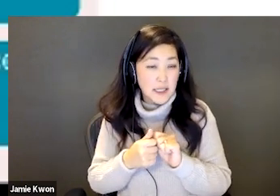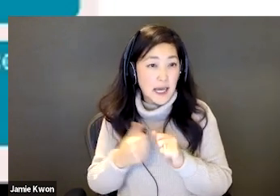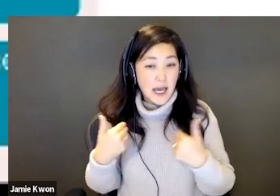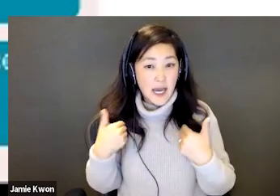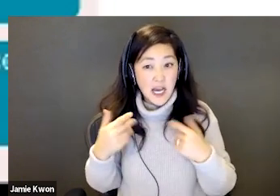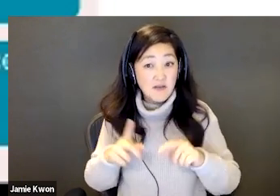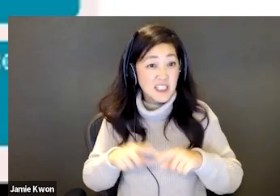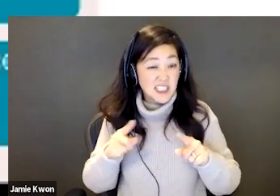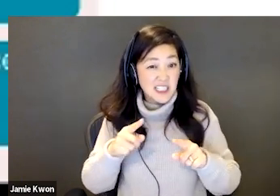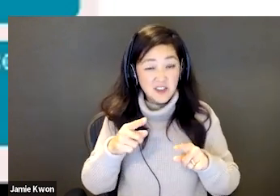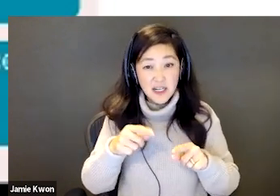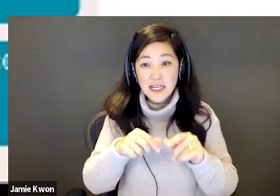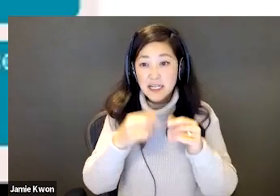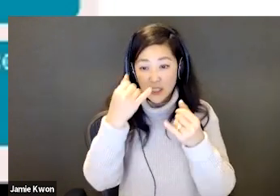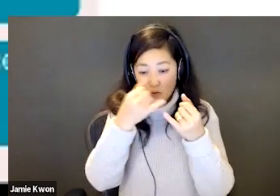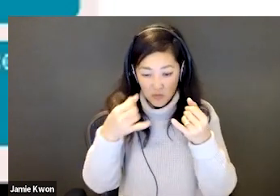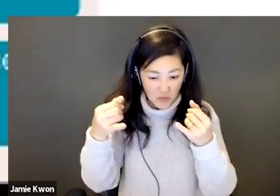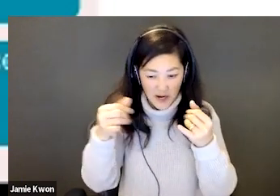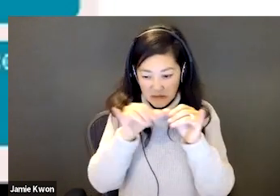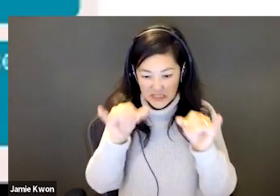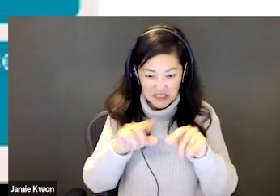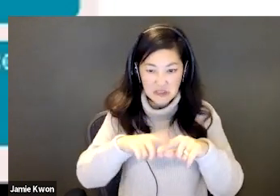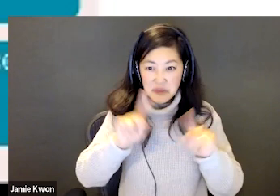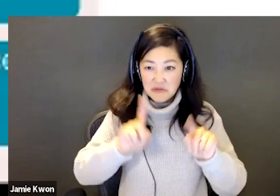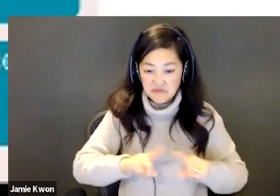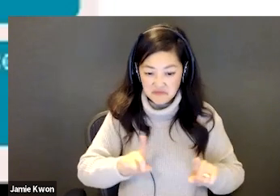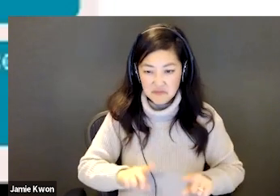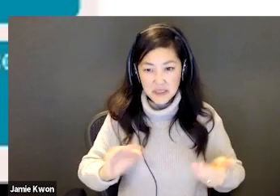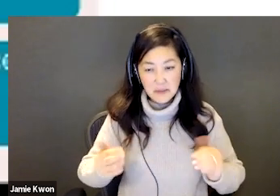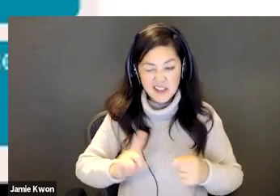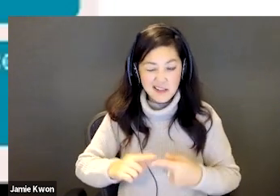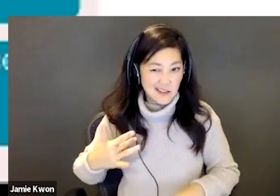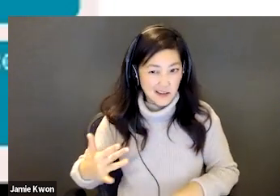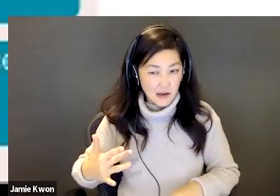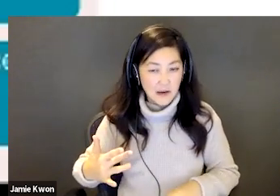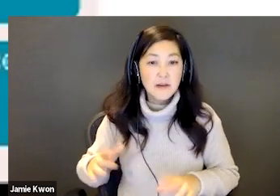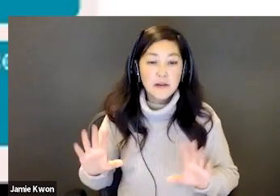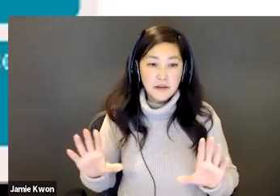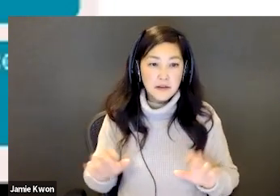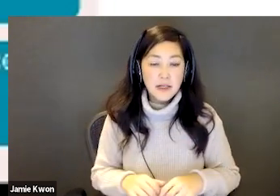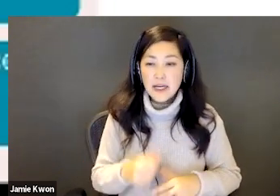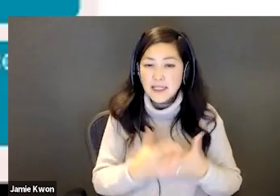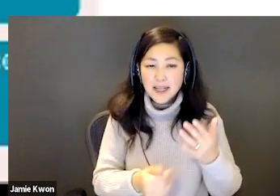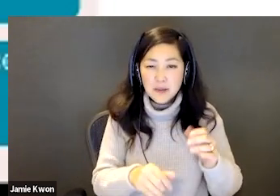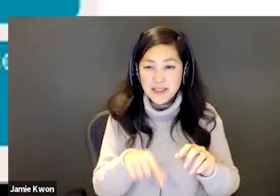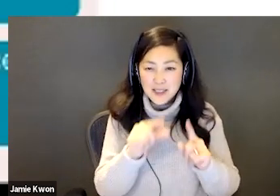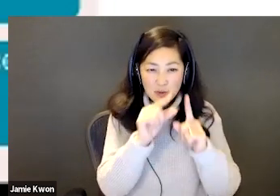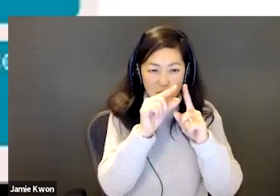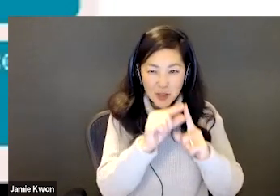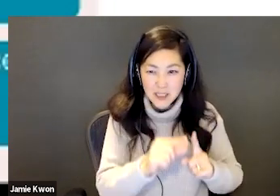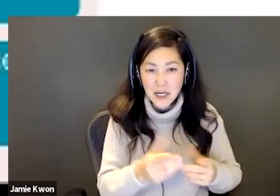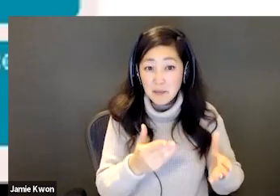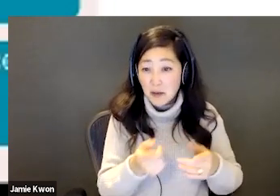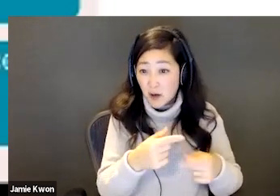difference. You might have heard some of these important terms and definitions before, but neurologically typical